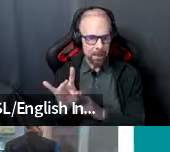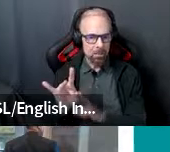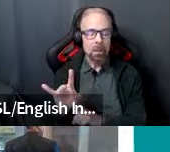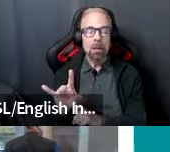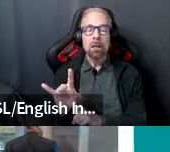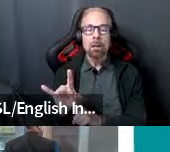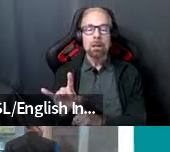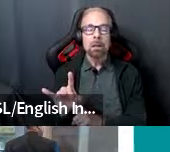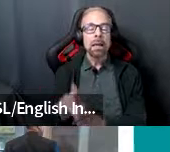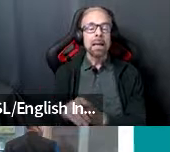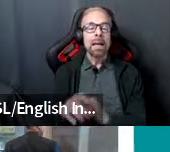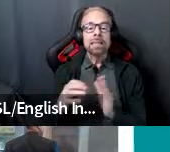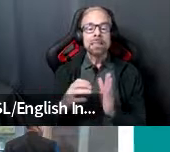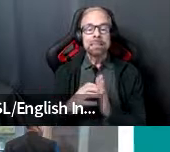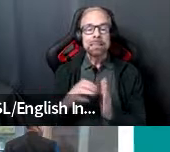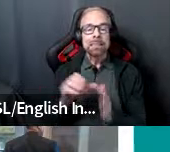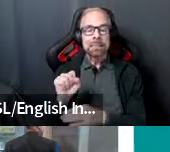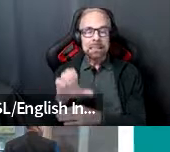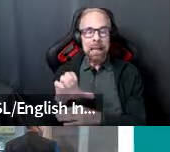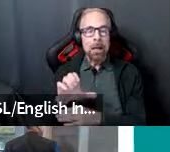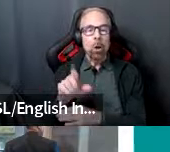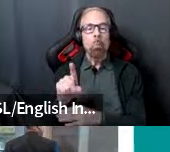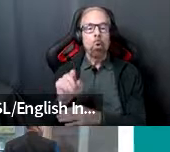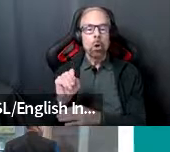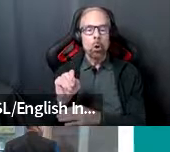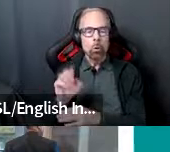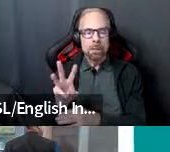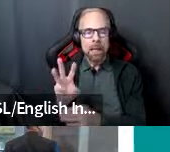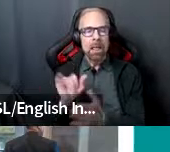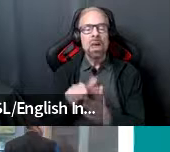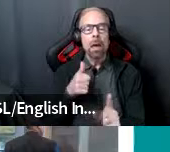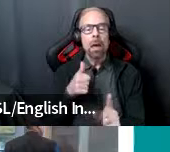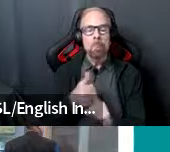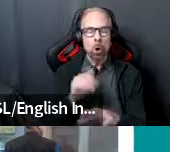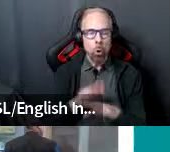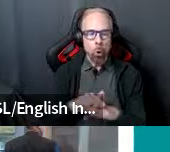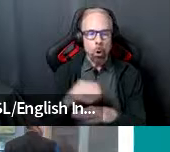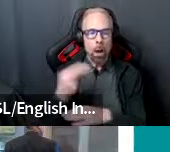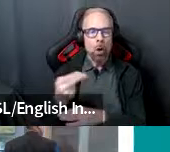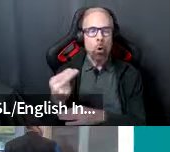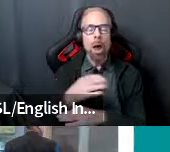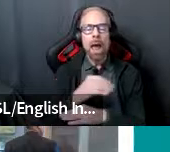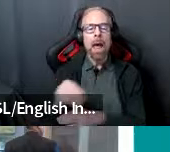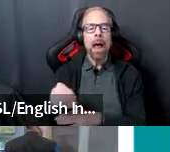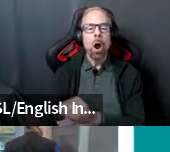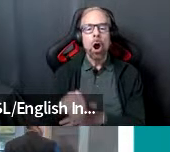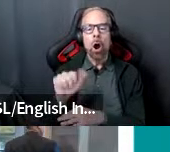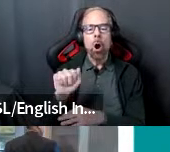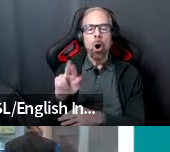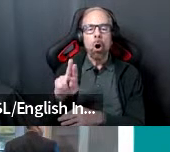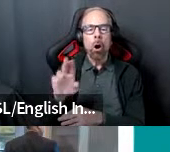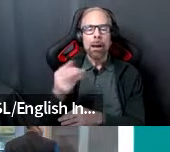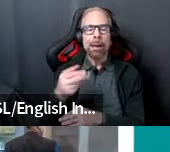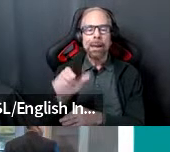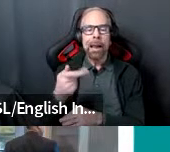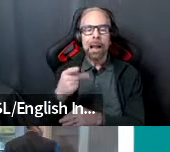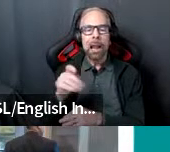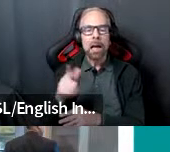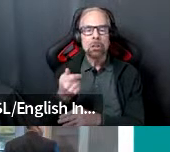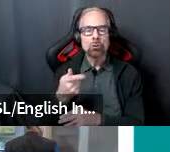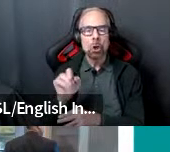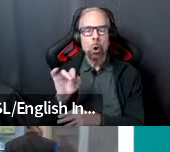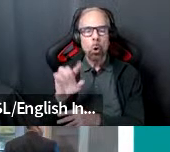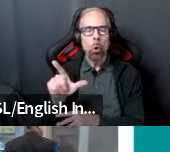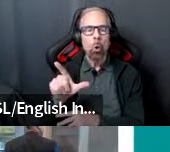Section 106 is the impact on historical and archaeological cultural resources here in the region.